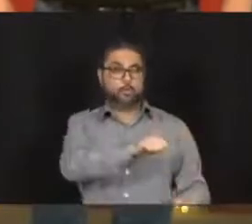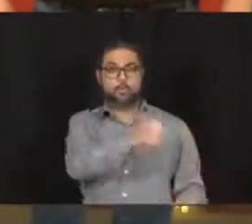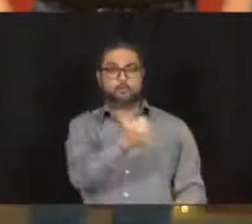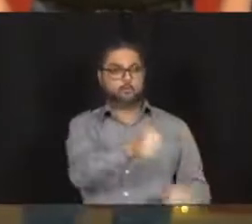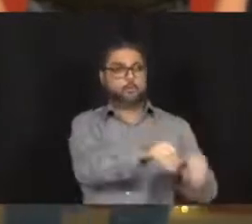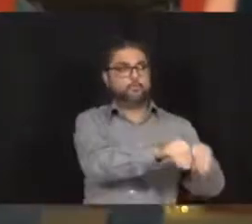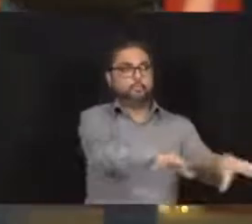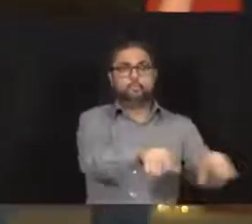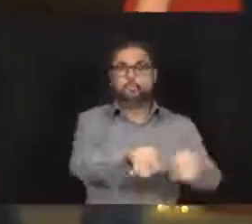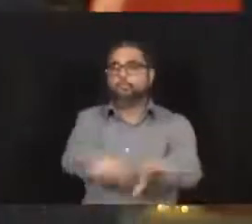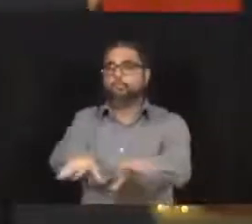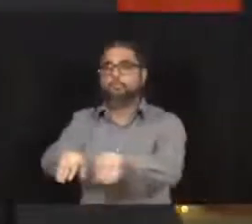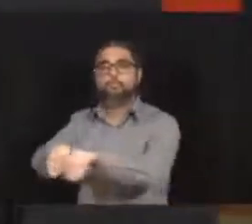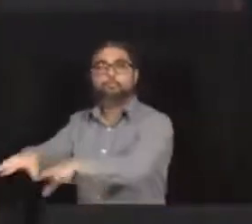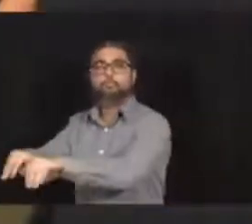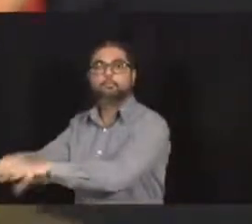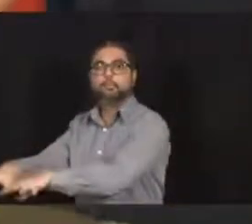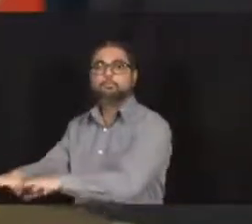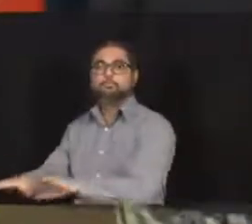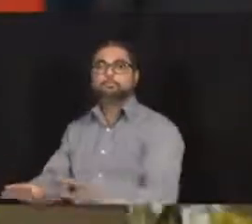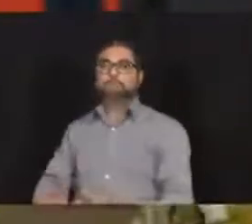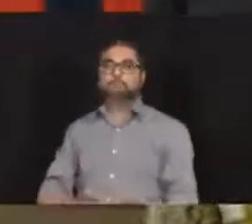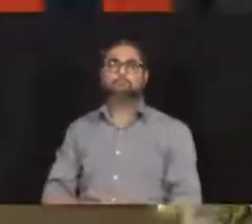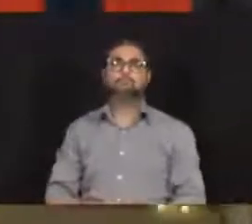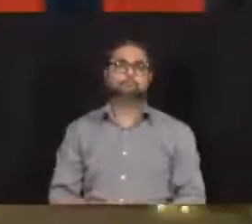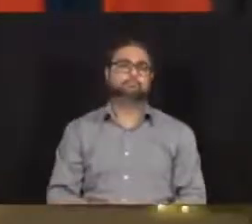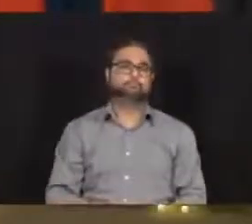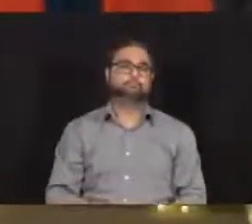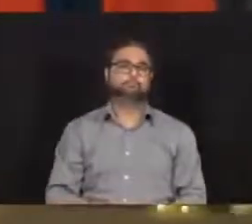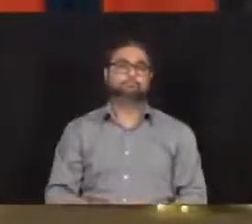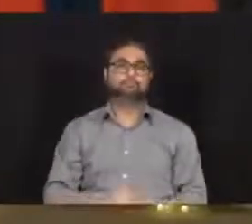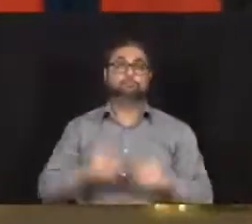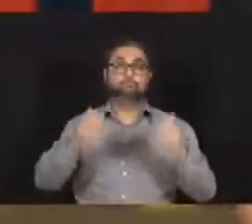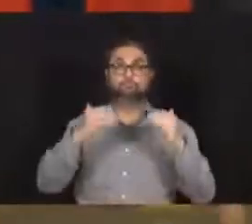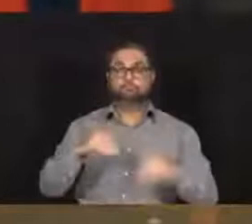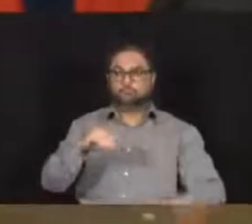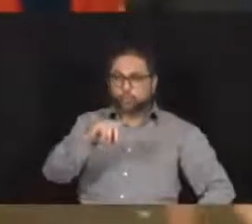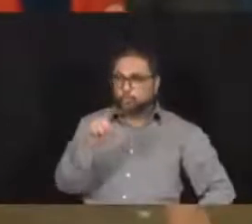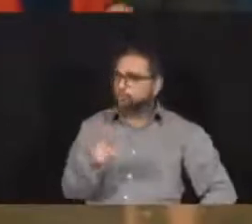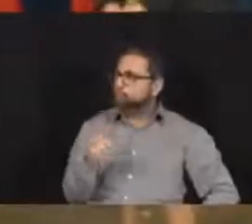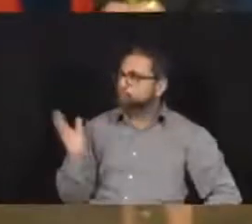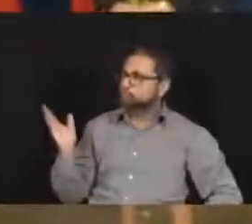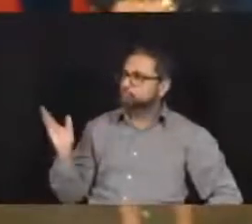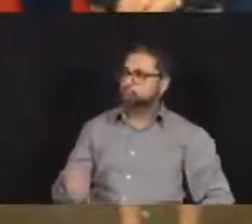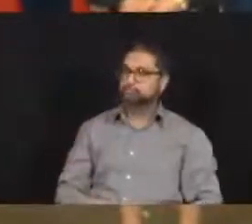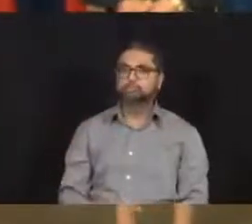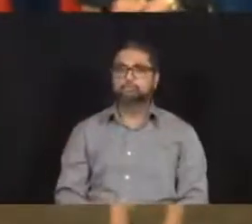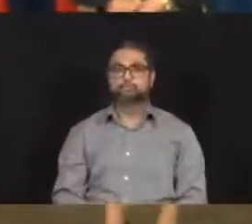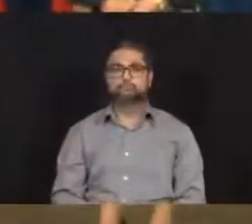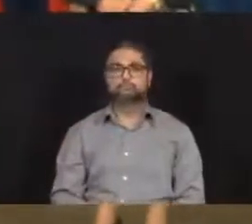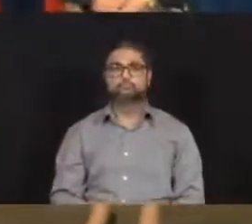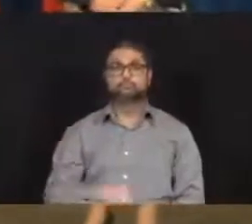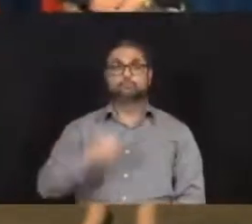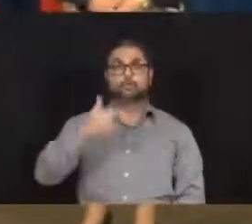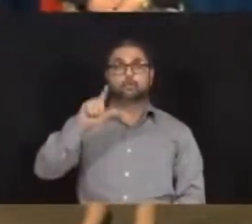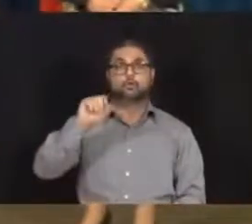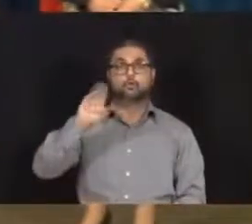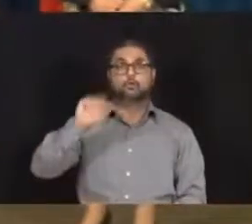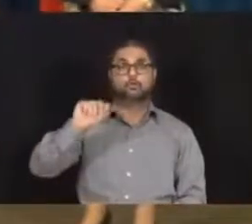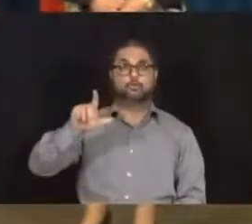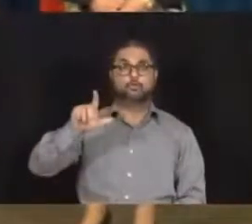living. Next question. Next question comes from Travis Denrush of Global News. Please go